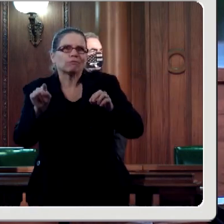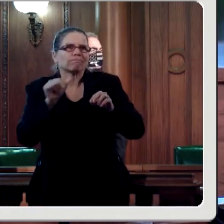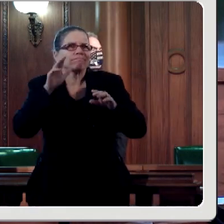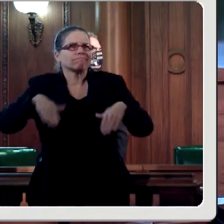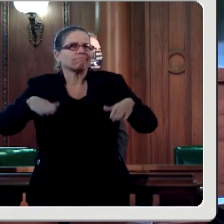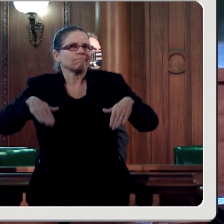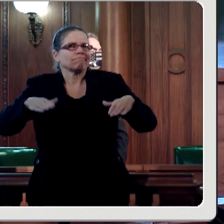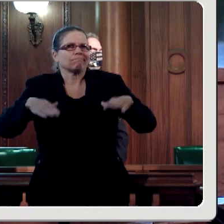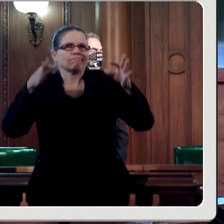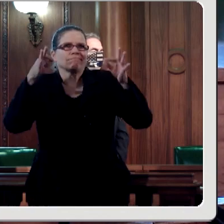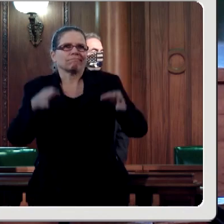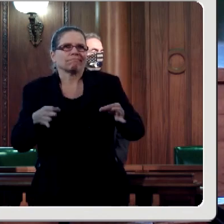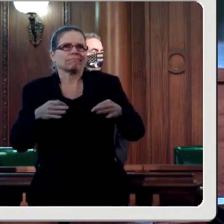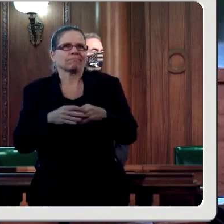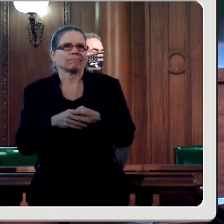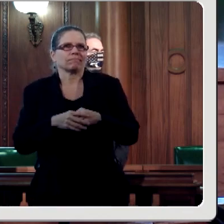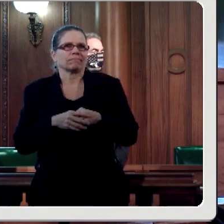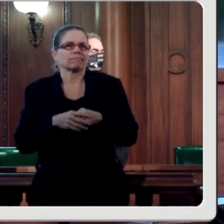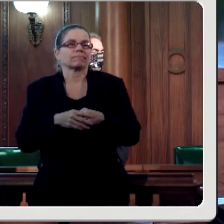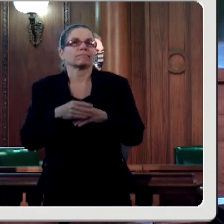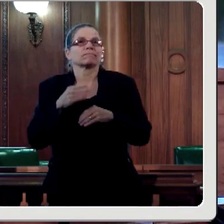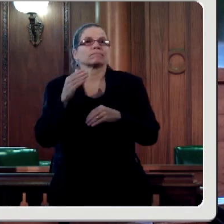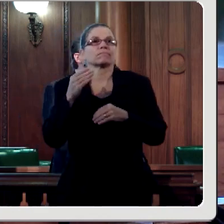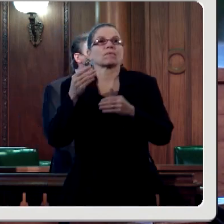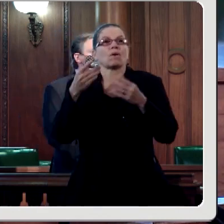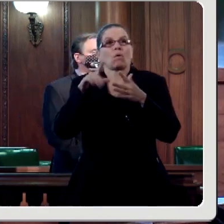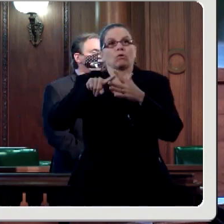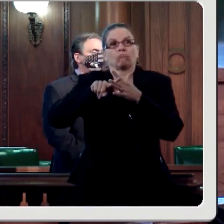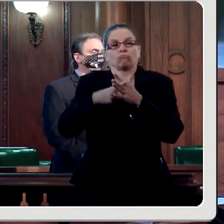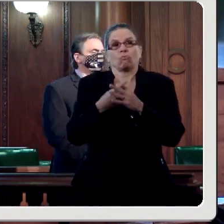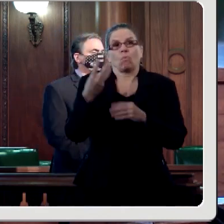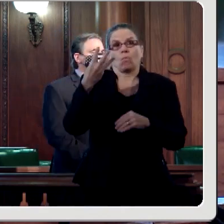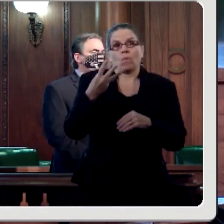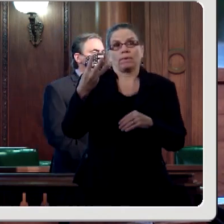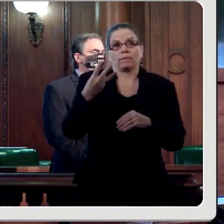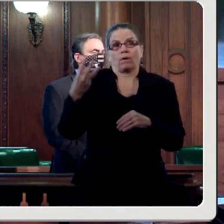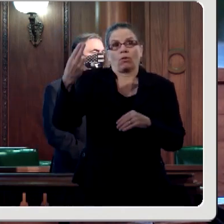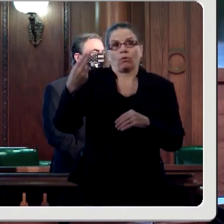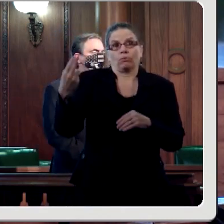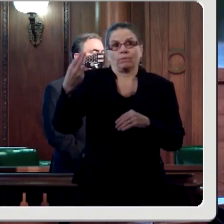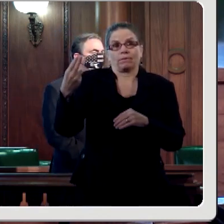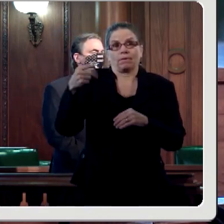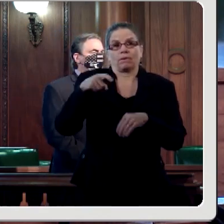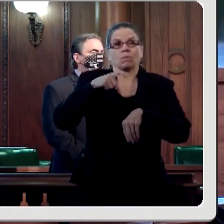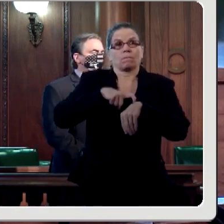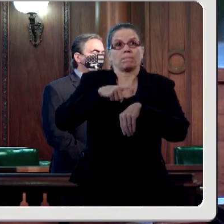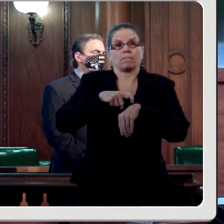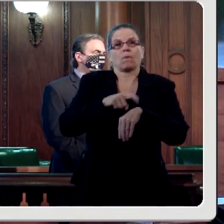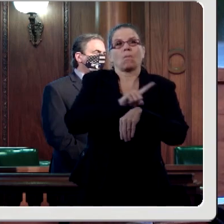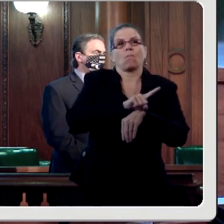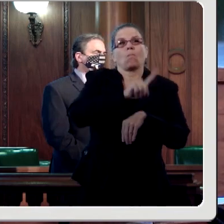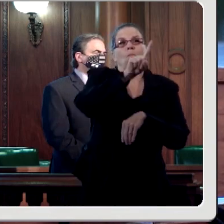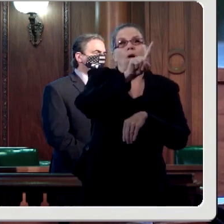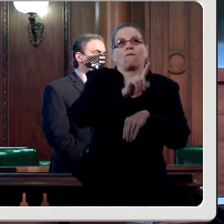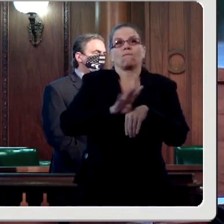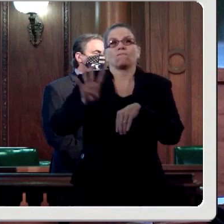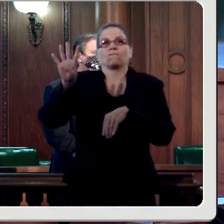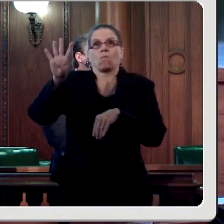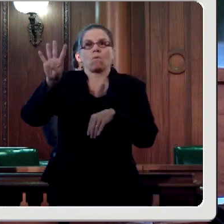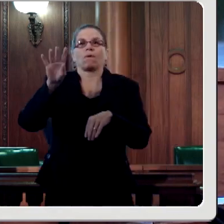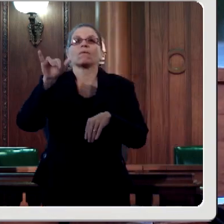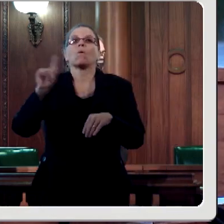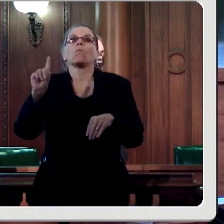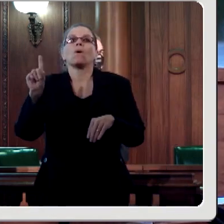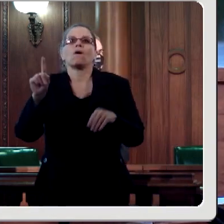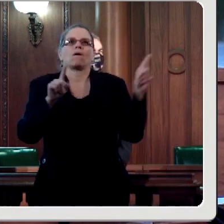14, Wednesday and Thursday from 1 to 4 at 298 Roose Street. They also will be giving out free